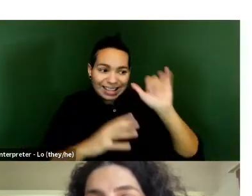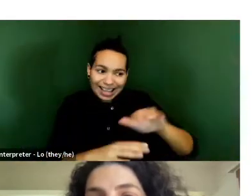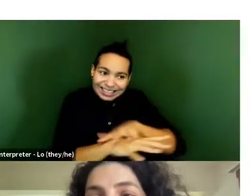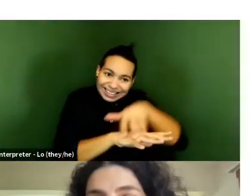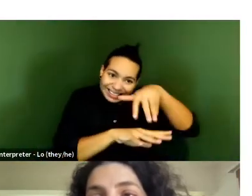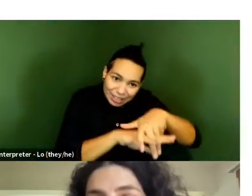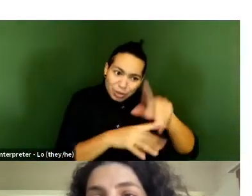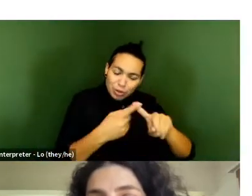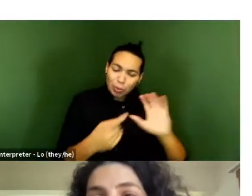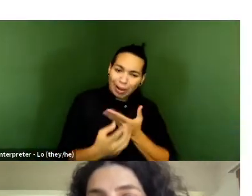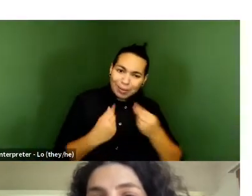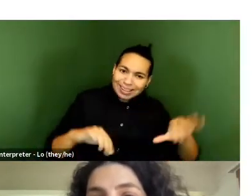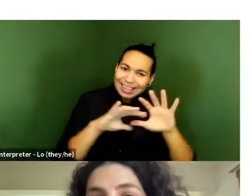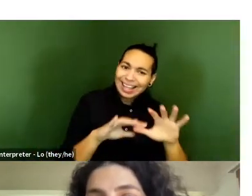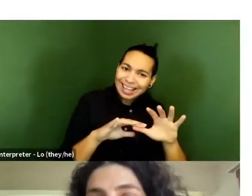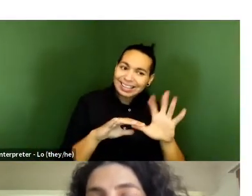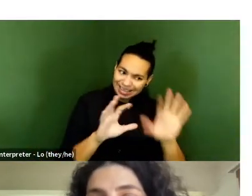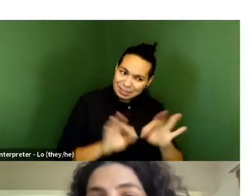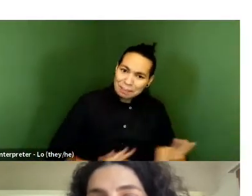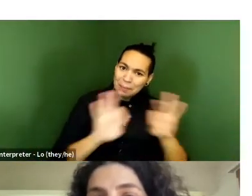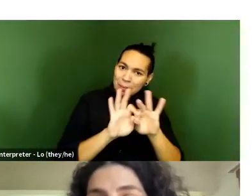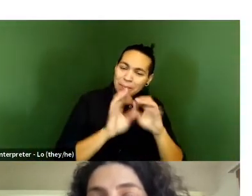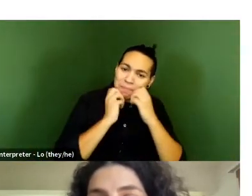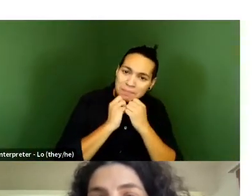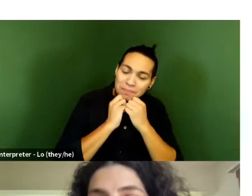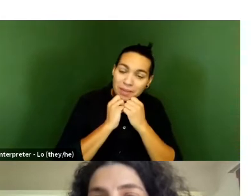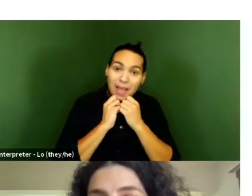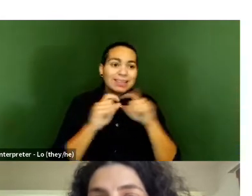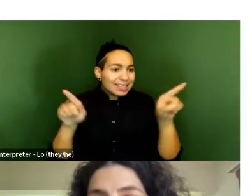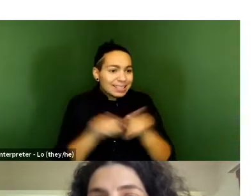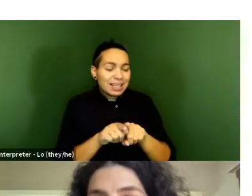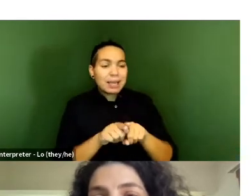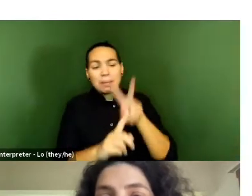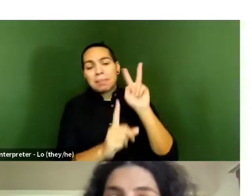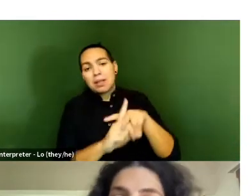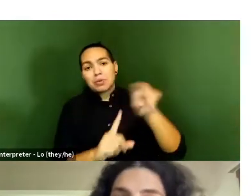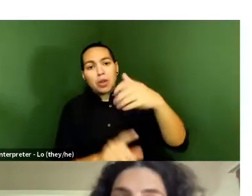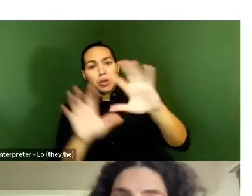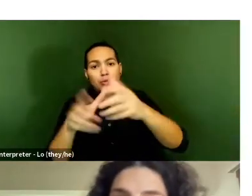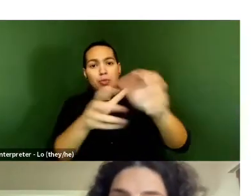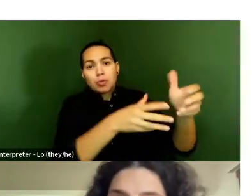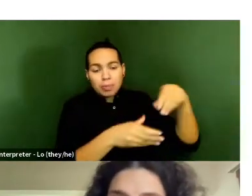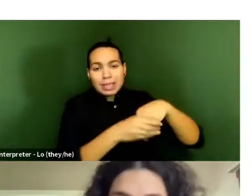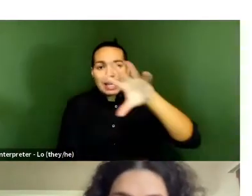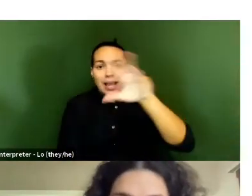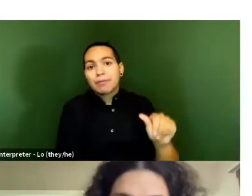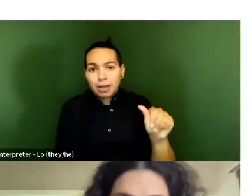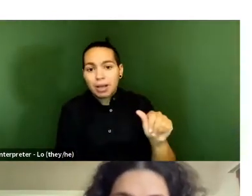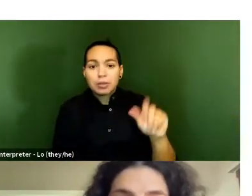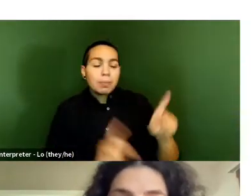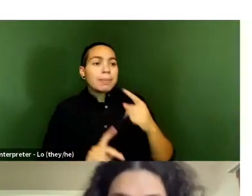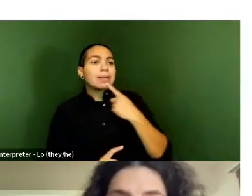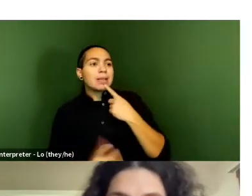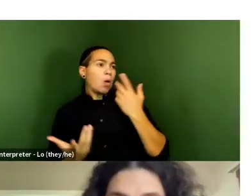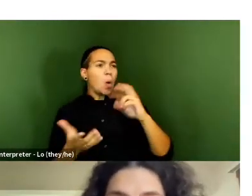Sierra Leone. And there's other various groups across the continent. And so I think that often people are what does that mean? But I